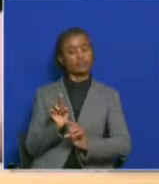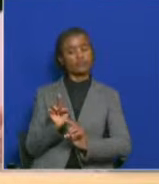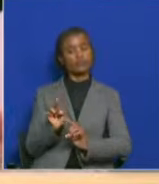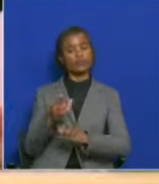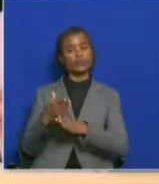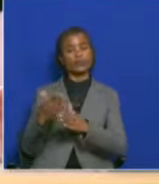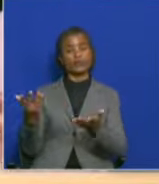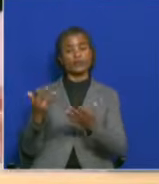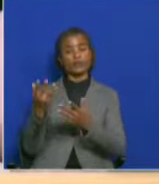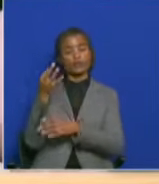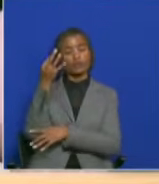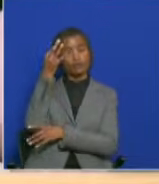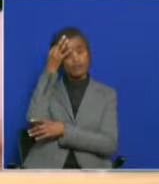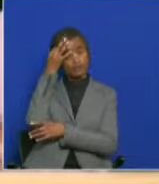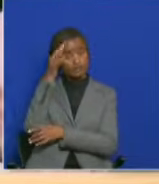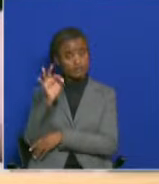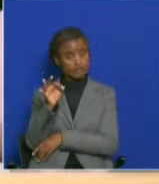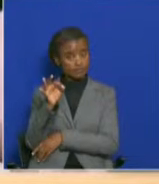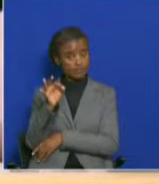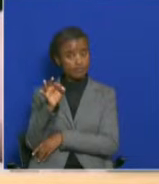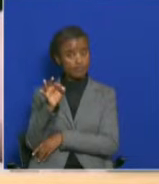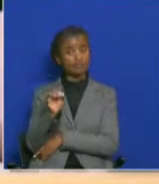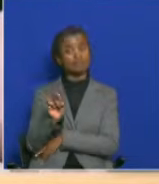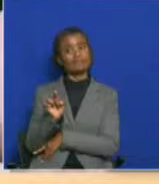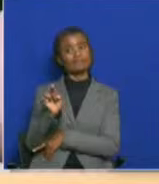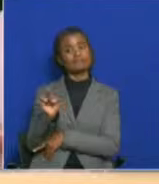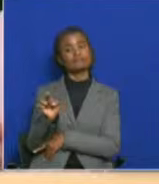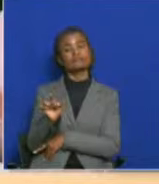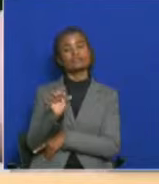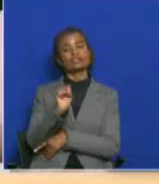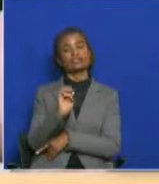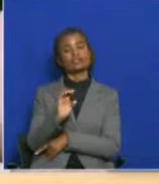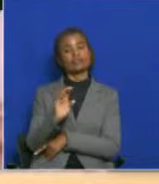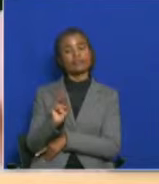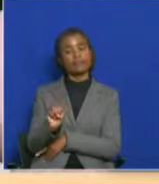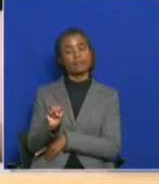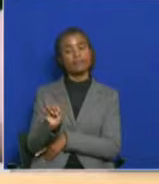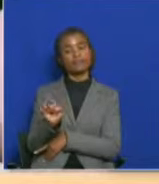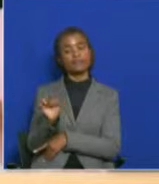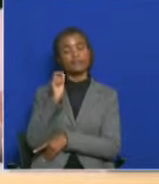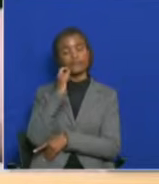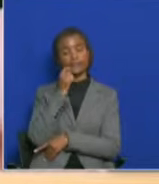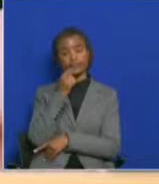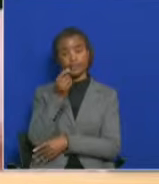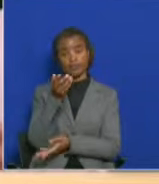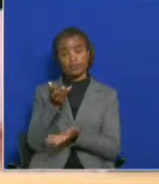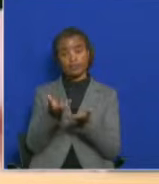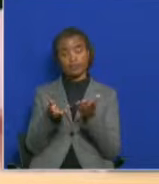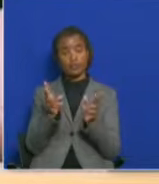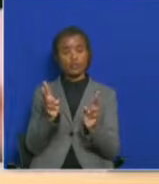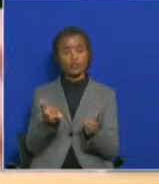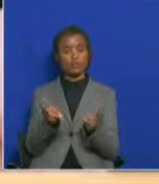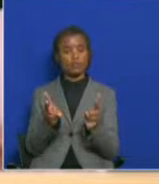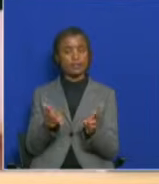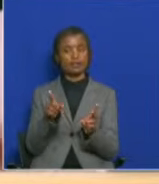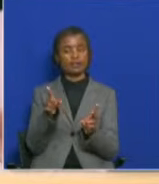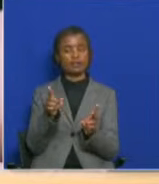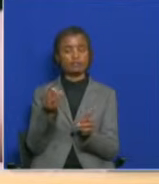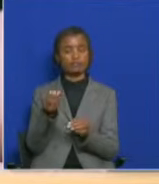normal course, they get inquiries from members of the public, and because they're a good civil servant, they tend to